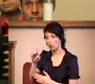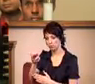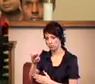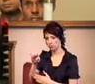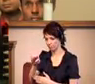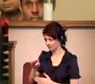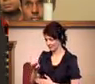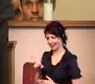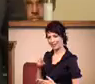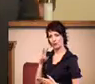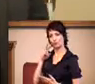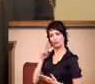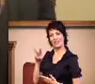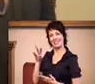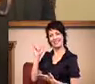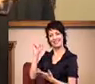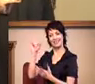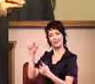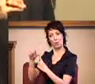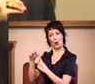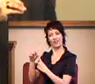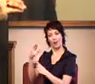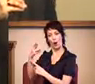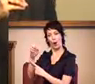they can be the Word.